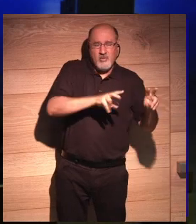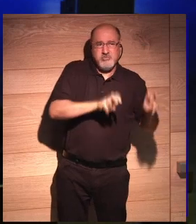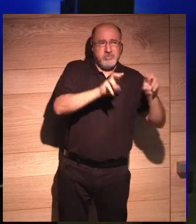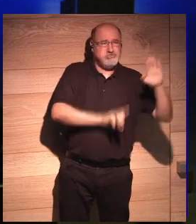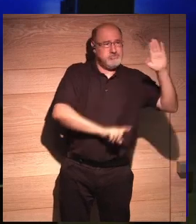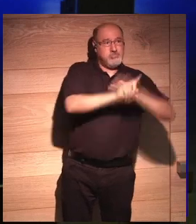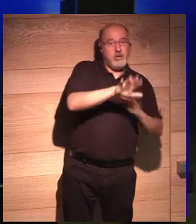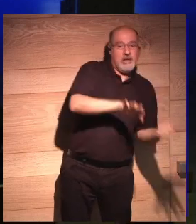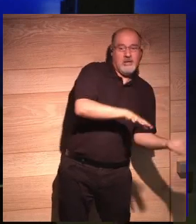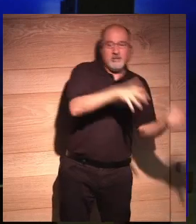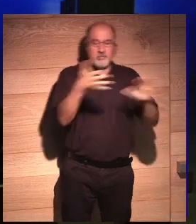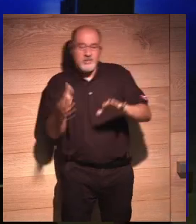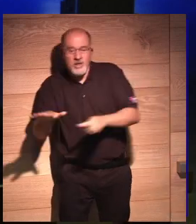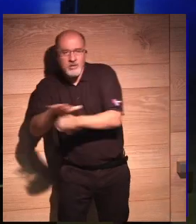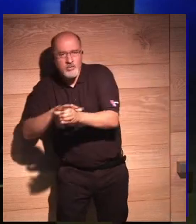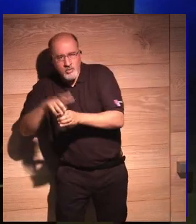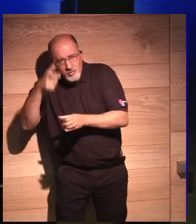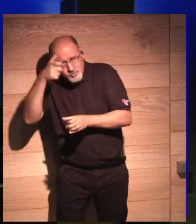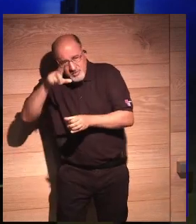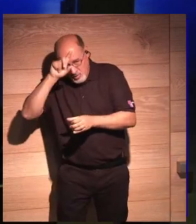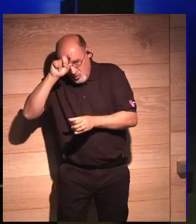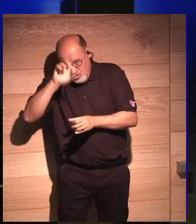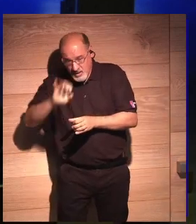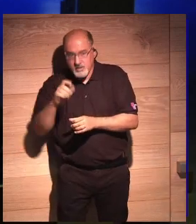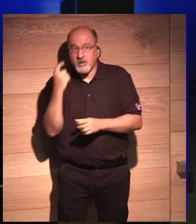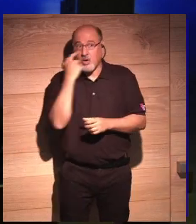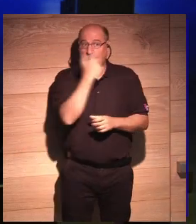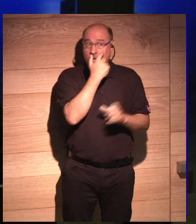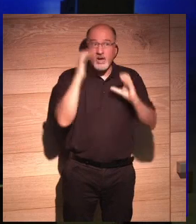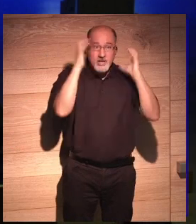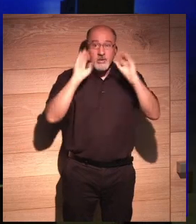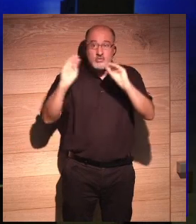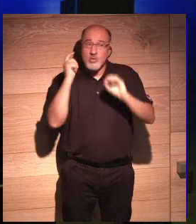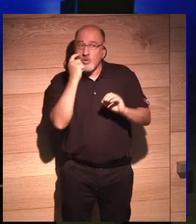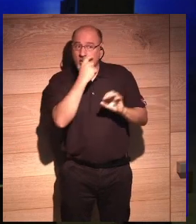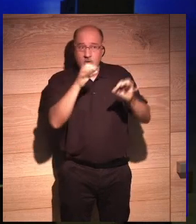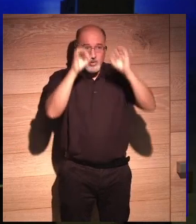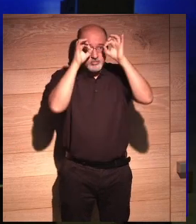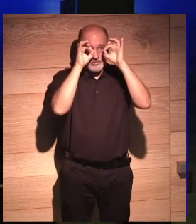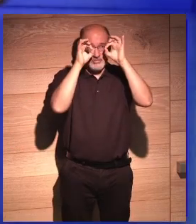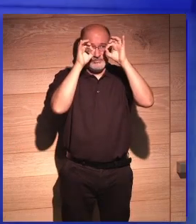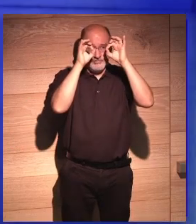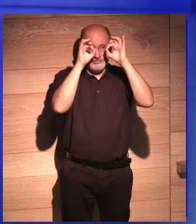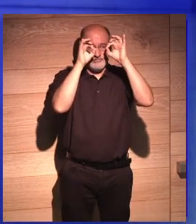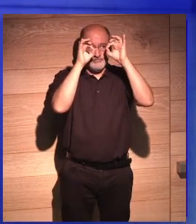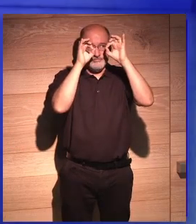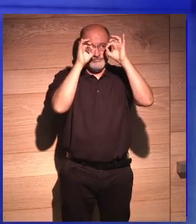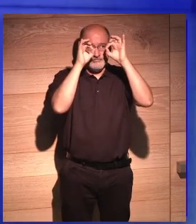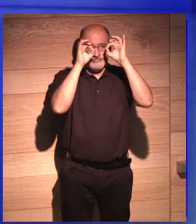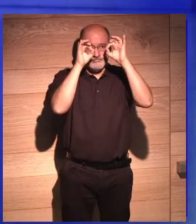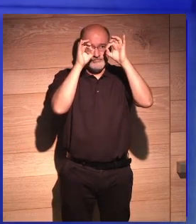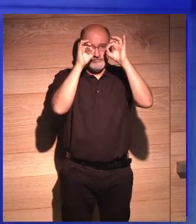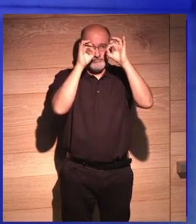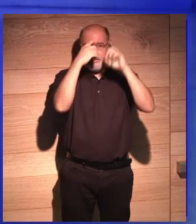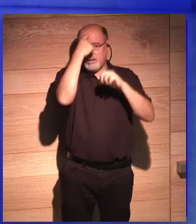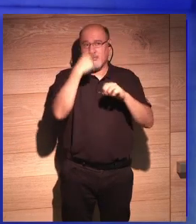so in terms of In the Eyes of the Animal, it was a piece that was created that put people in the different sensory perspective of four